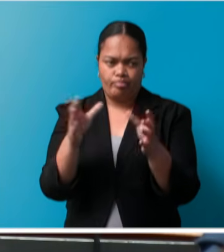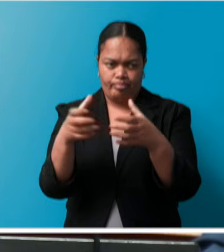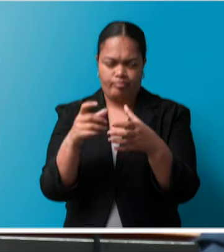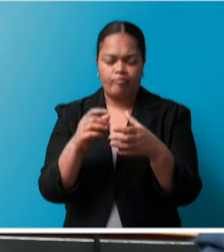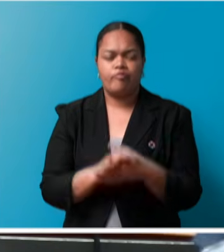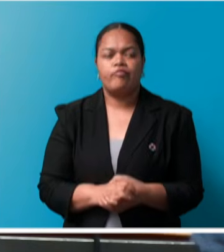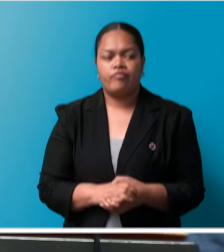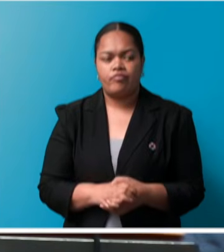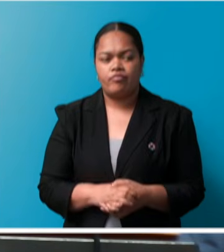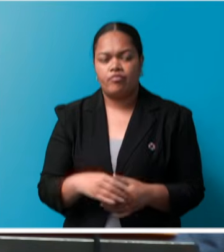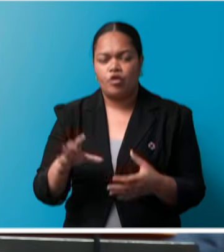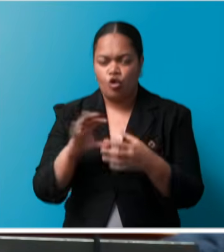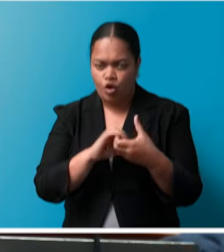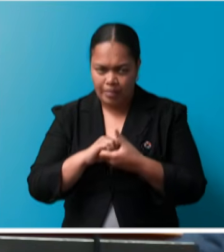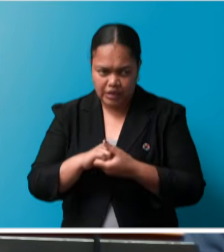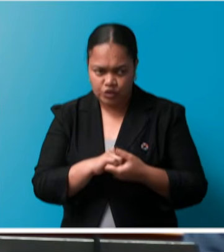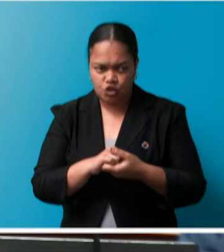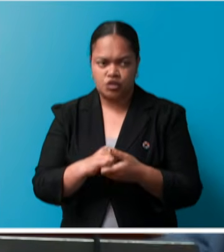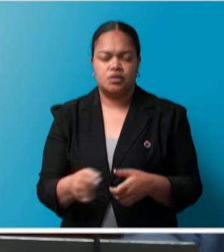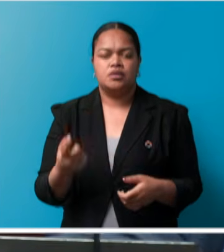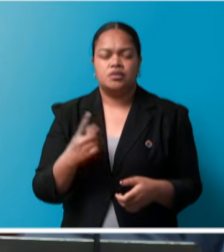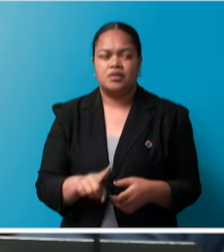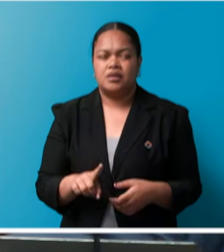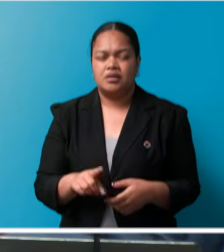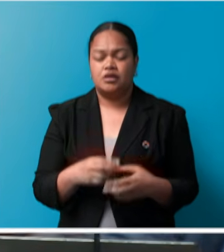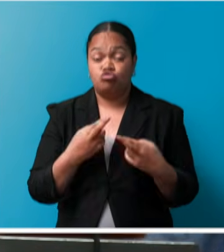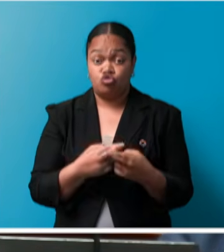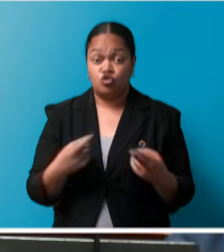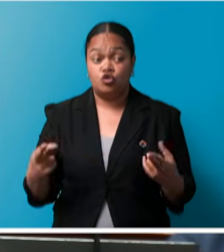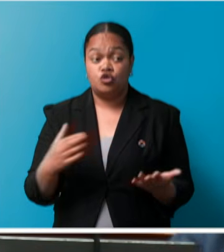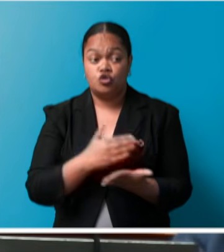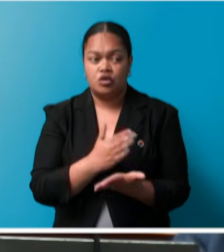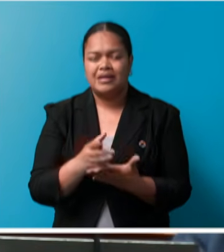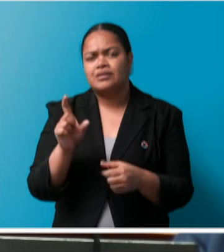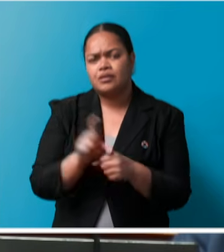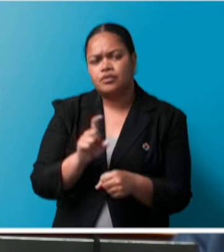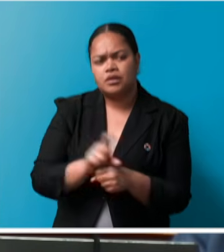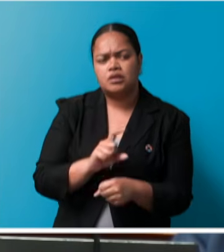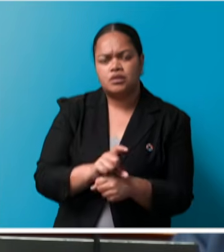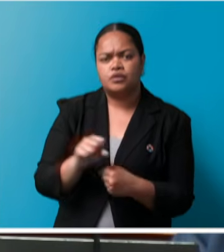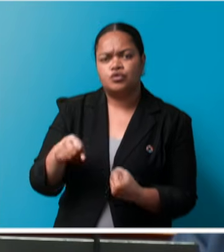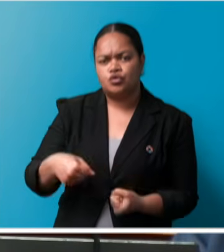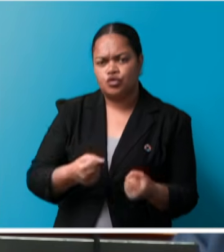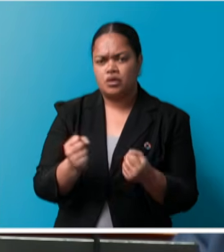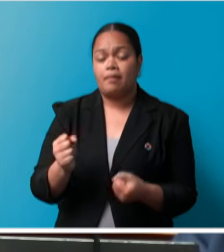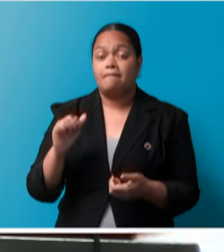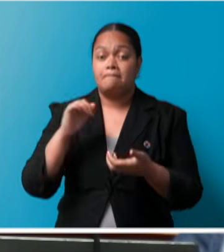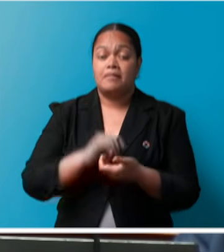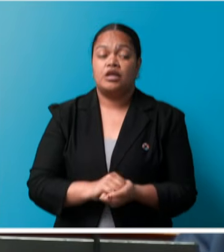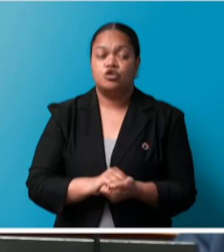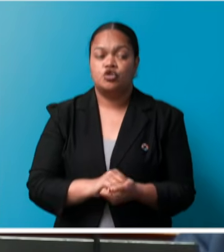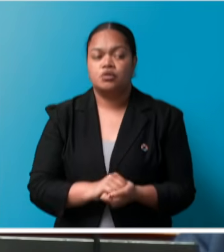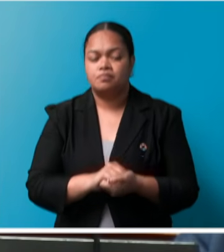greater collaboration, encouraging resource sharing, and creating a strategic partnership